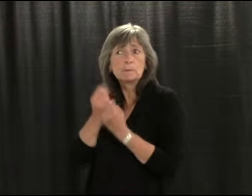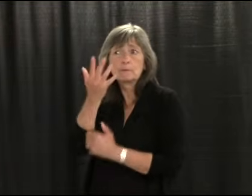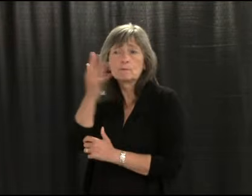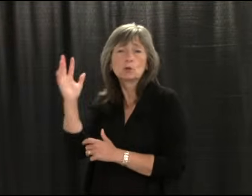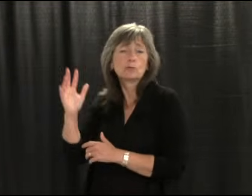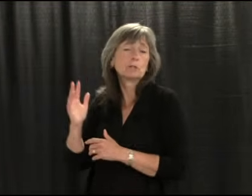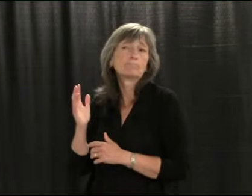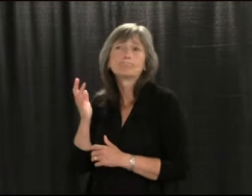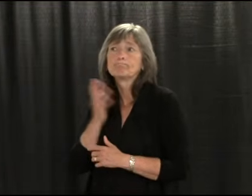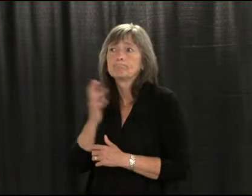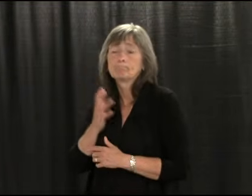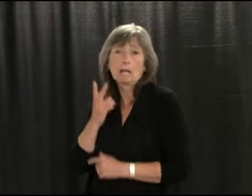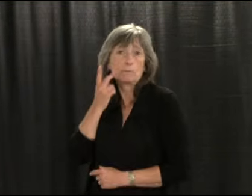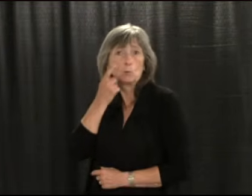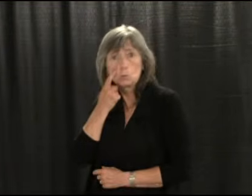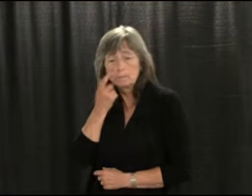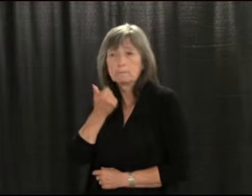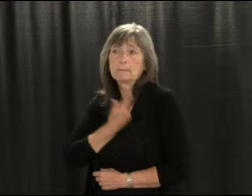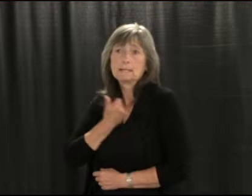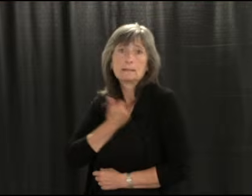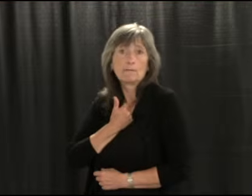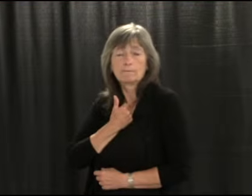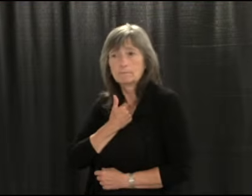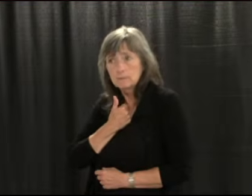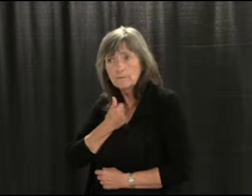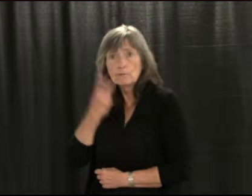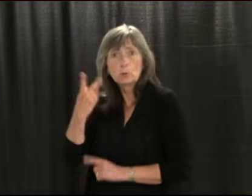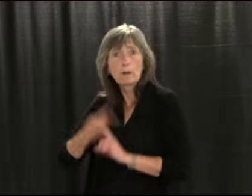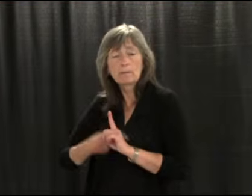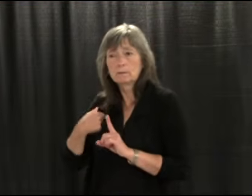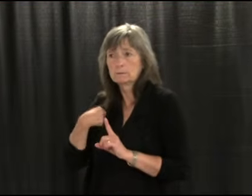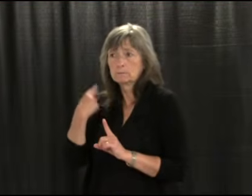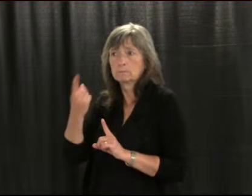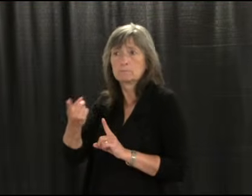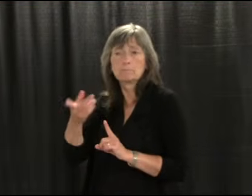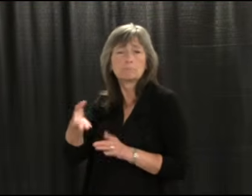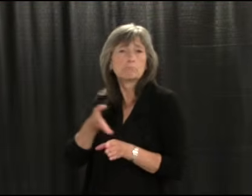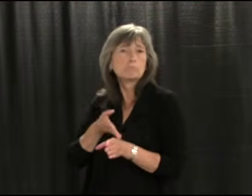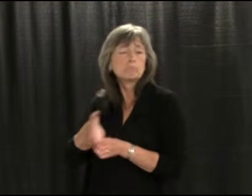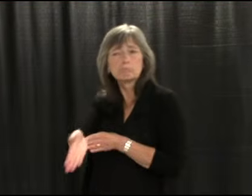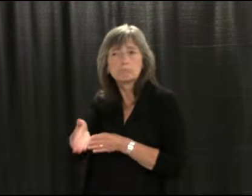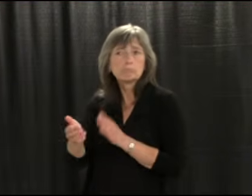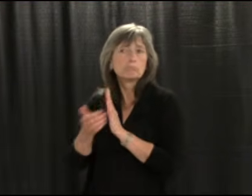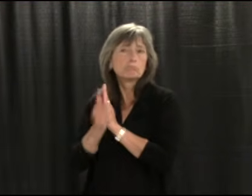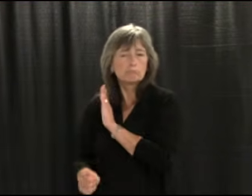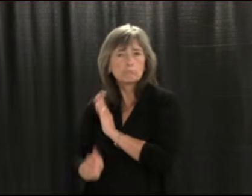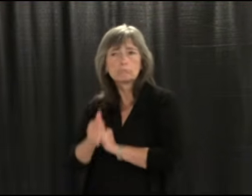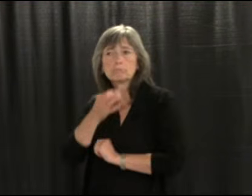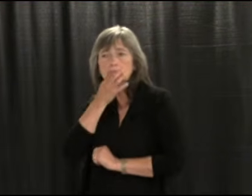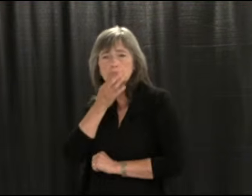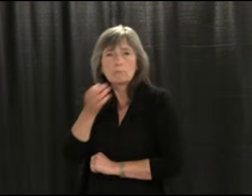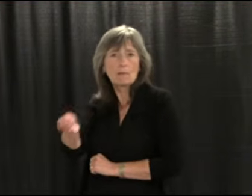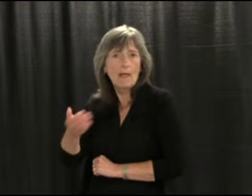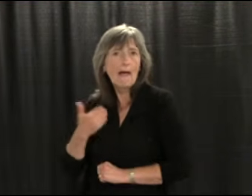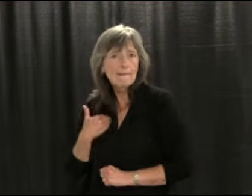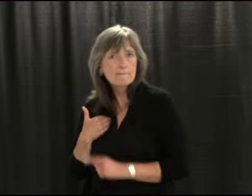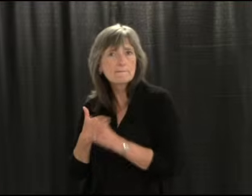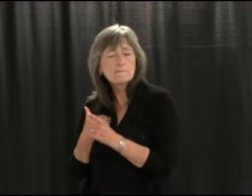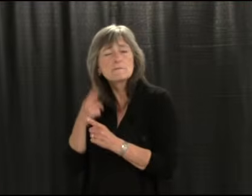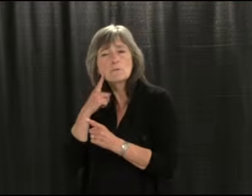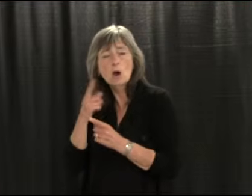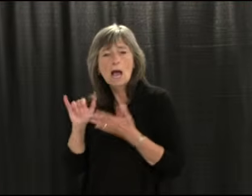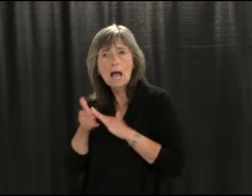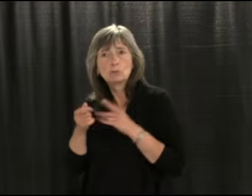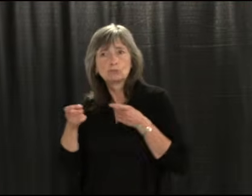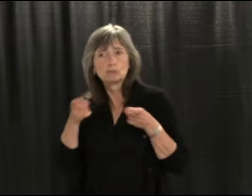doing. I've seen firsthand over the last couple of months how they are professionals to the very core. And so